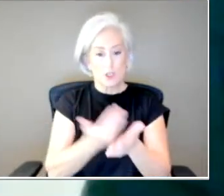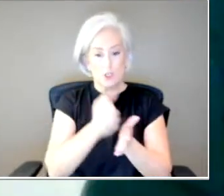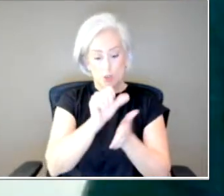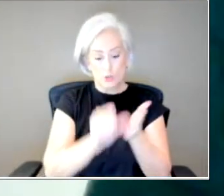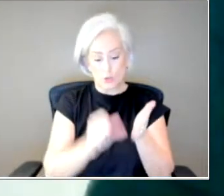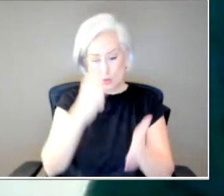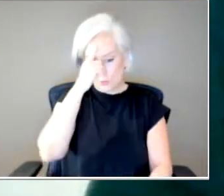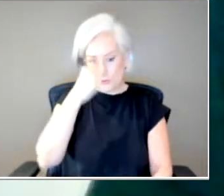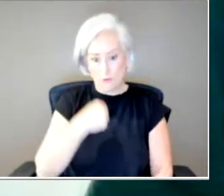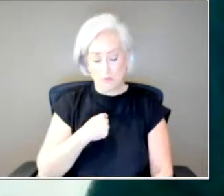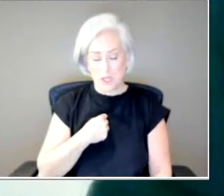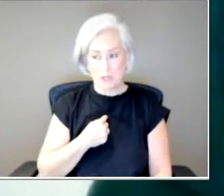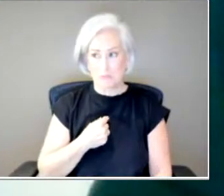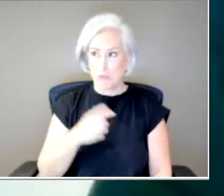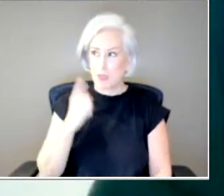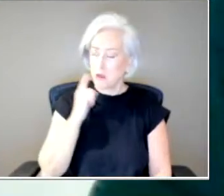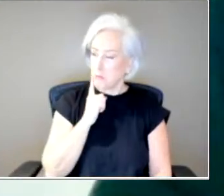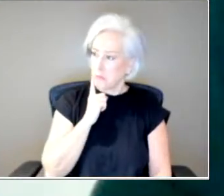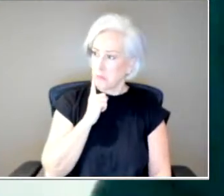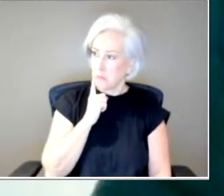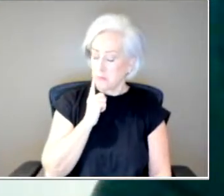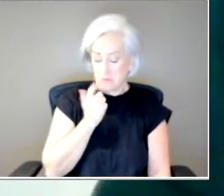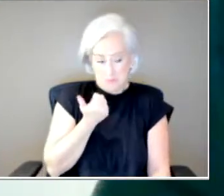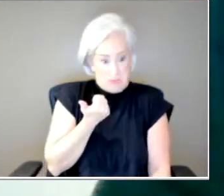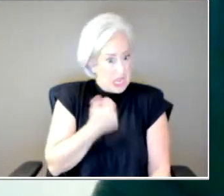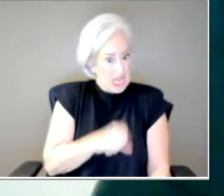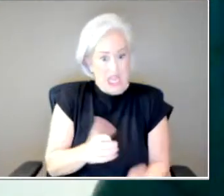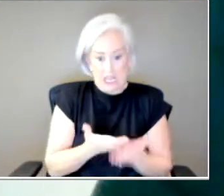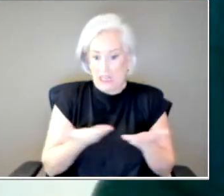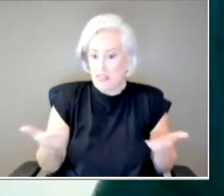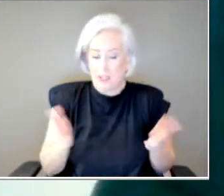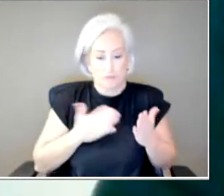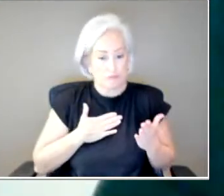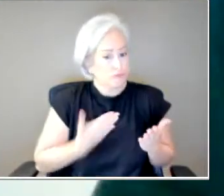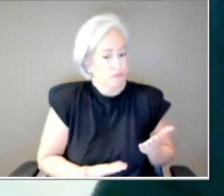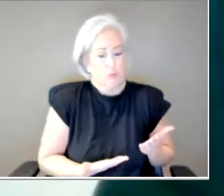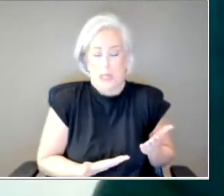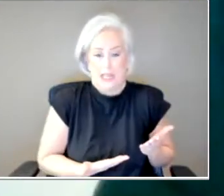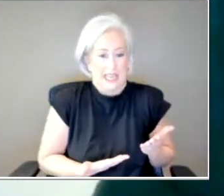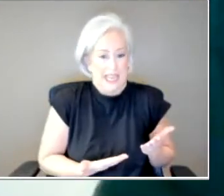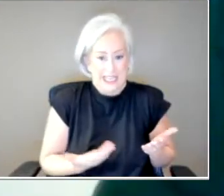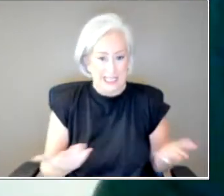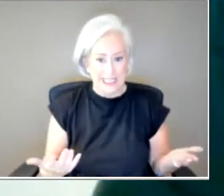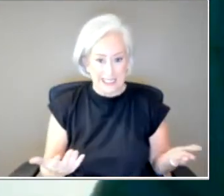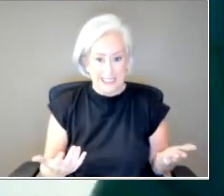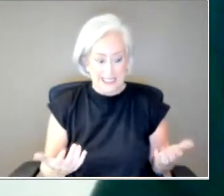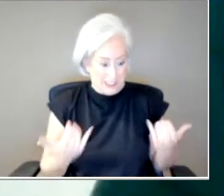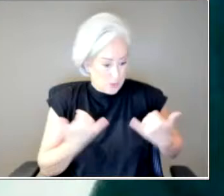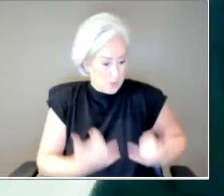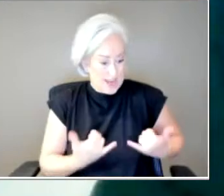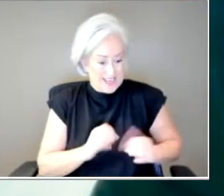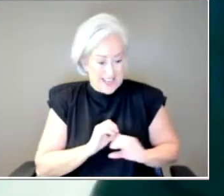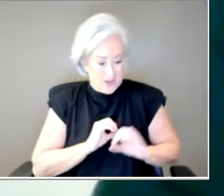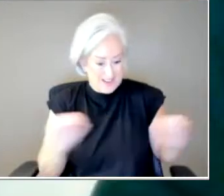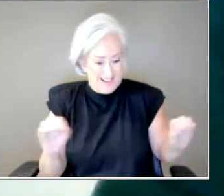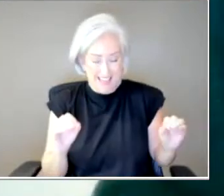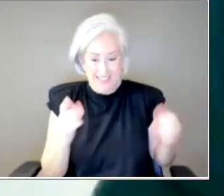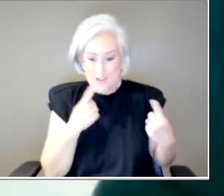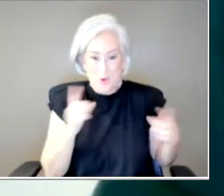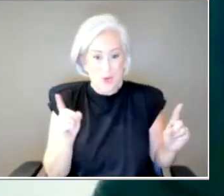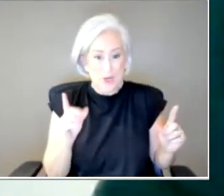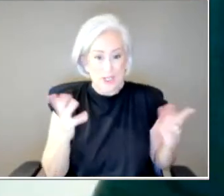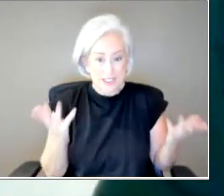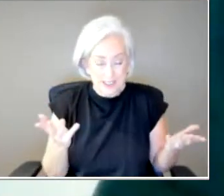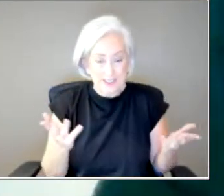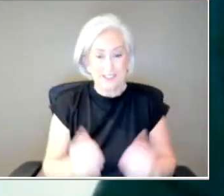I was like, well, anything, because what I've got right now is nothing, and it's not working.